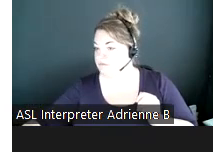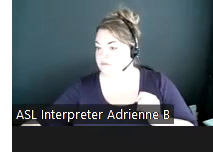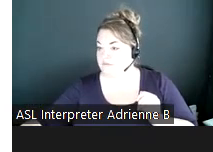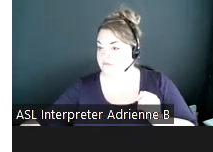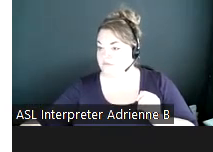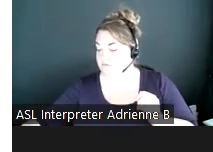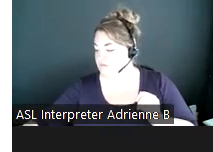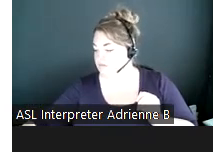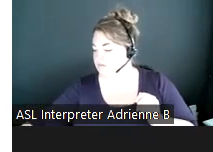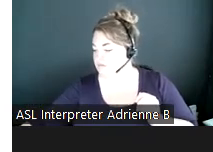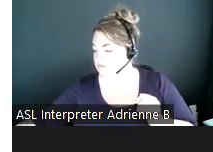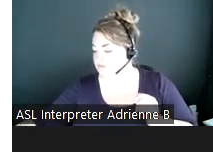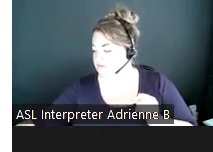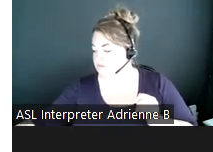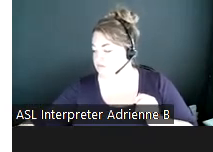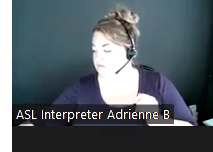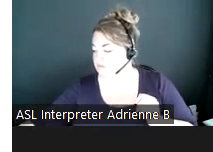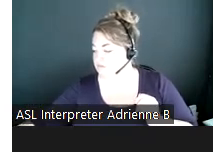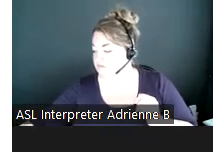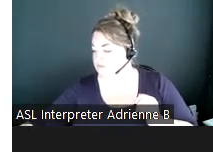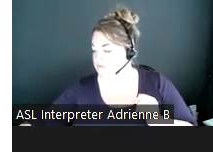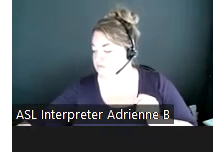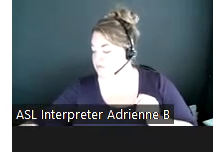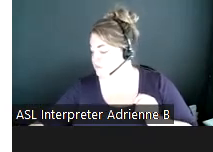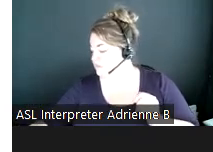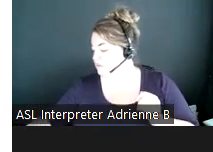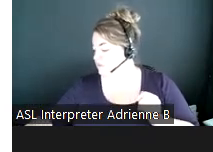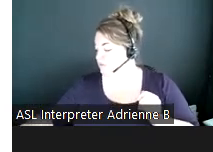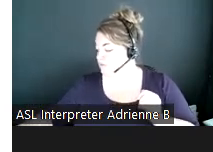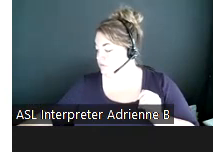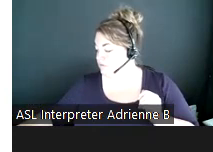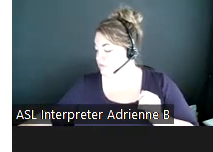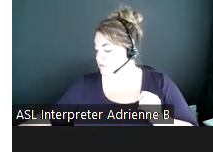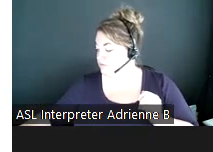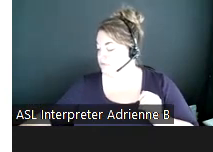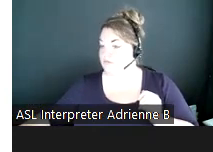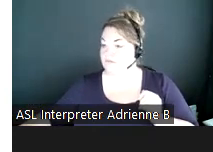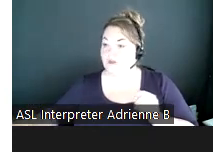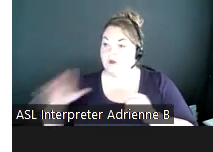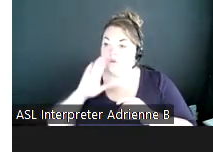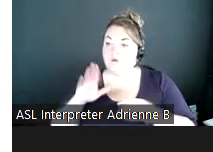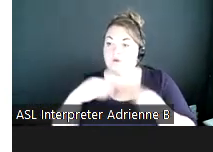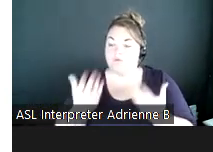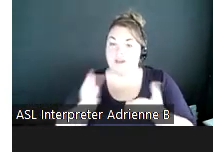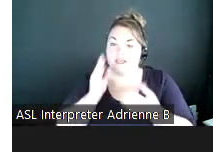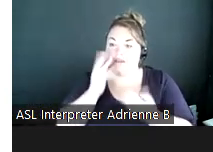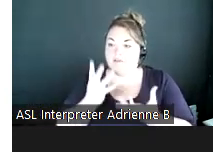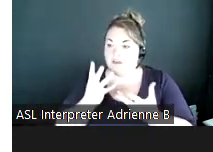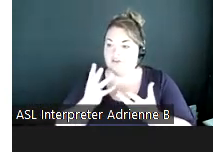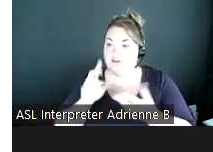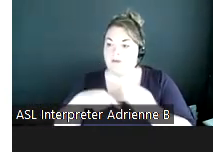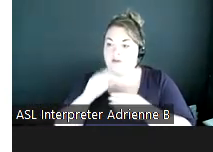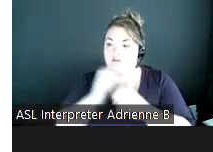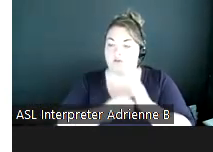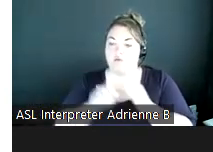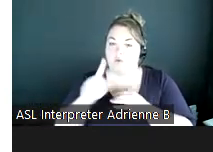Today's town hall, we are going to be providing information about chapters 1 and 2. This session is designed to be a little bit